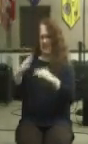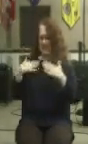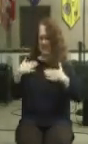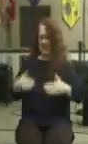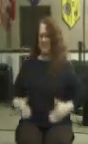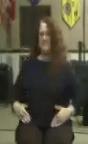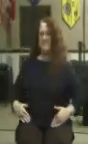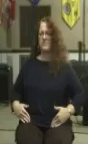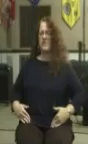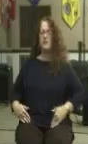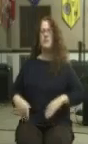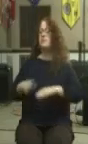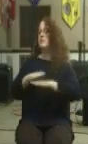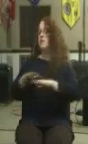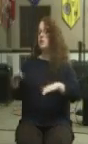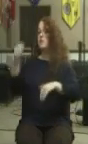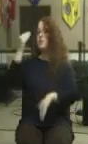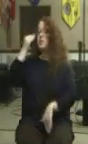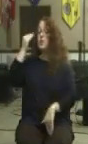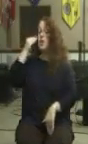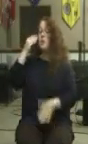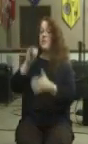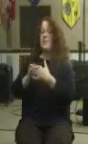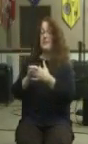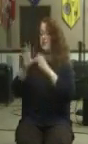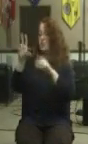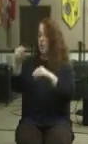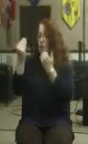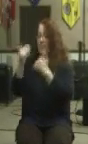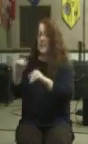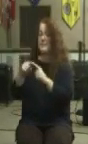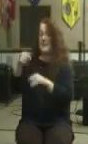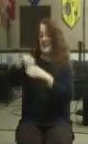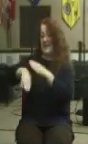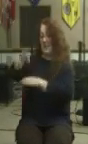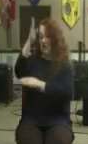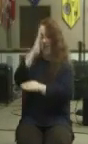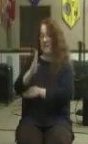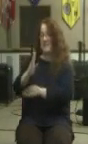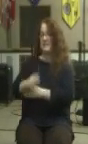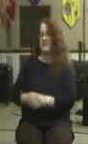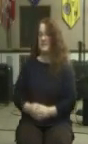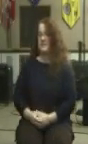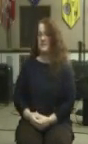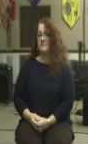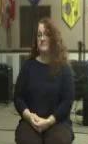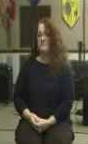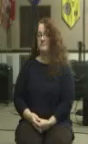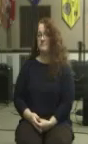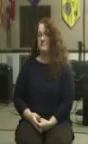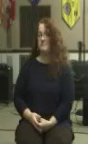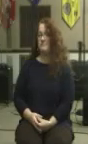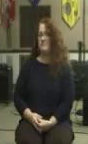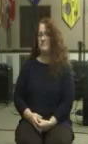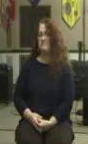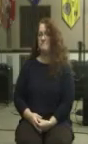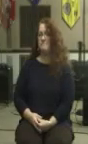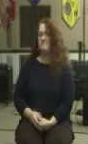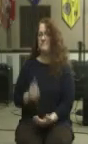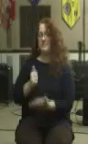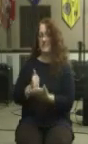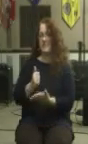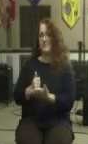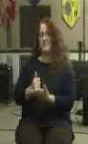I'm limited to this flesh. Don't you know there is no limit in God?